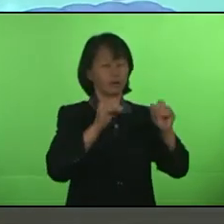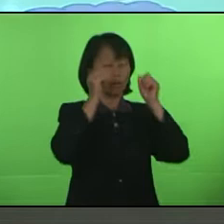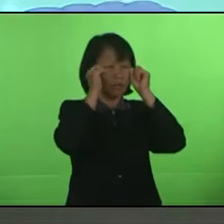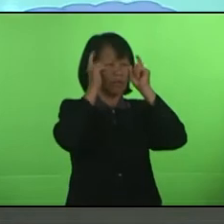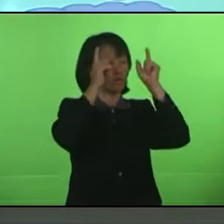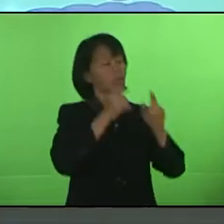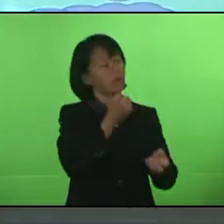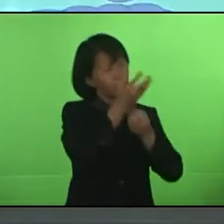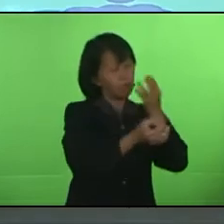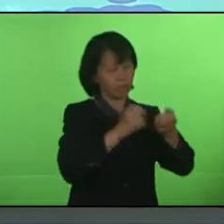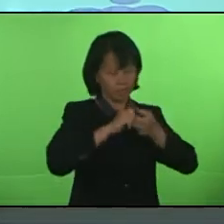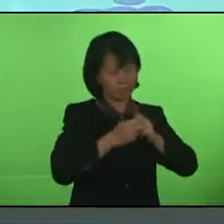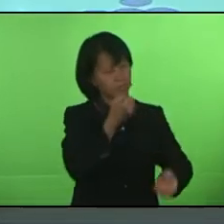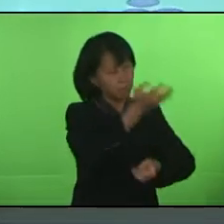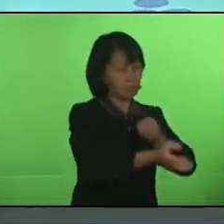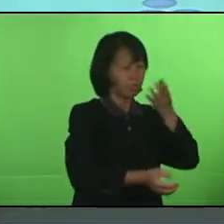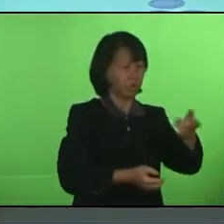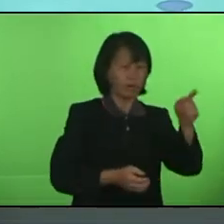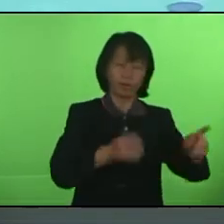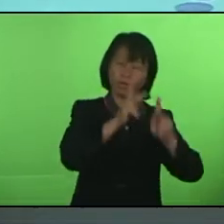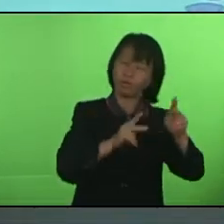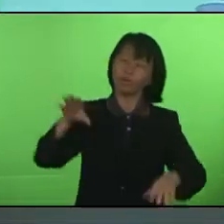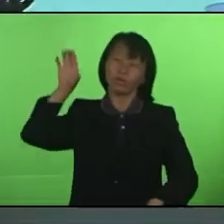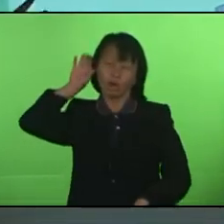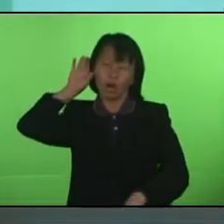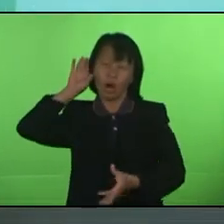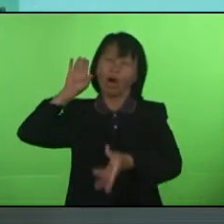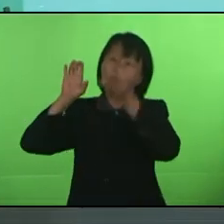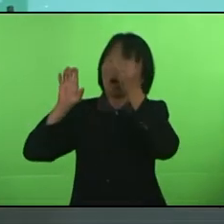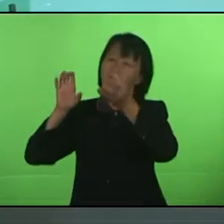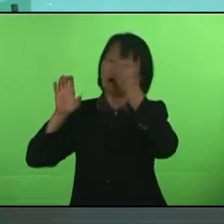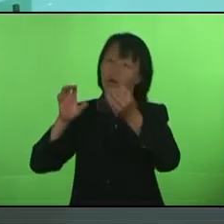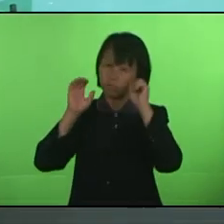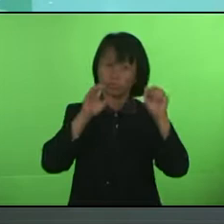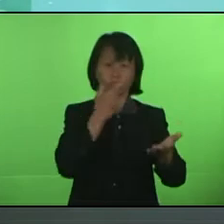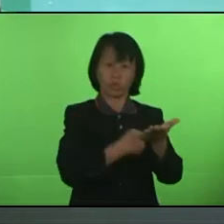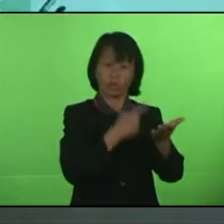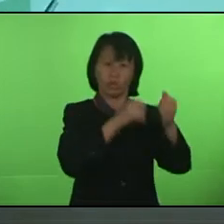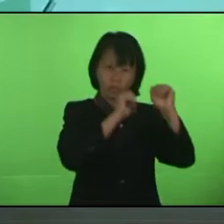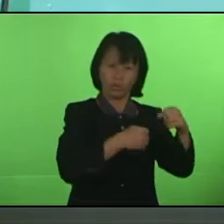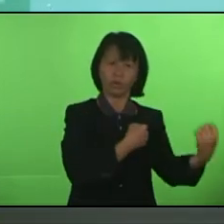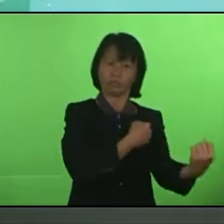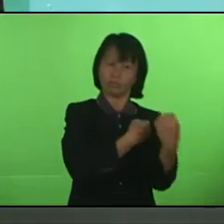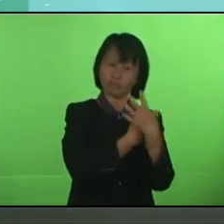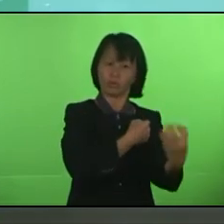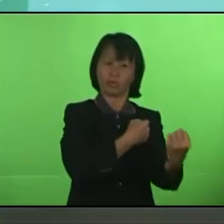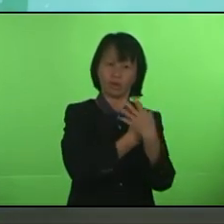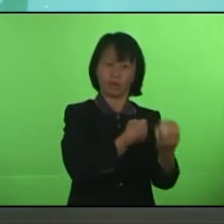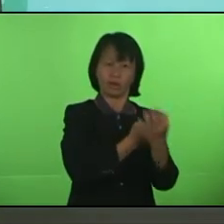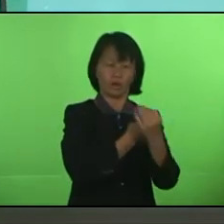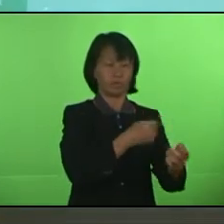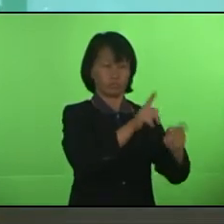life, get points of view, get the suggestions, advice from a number of people who may have